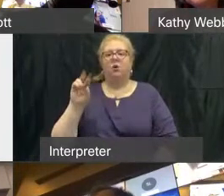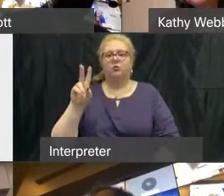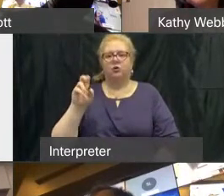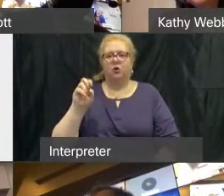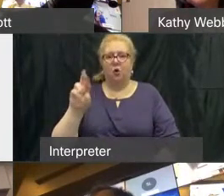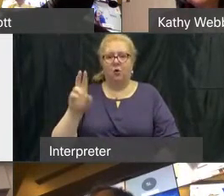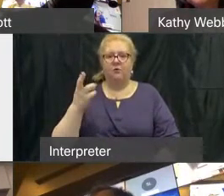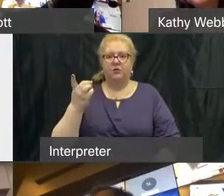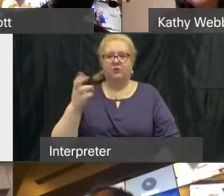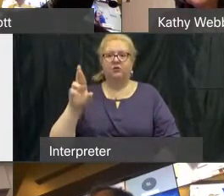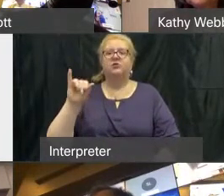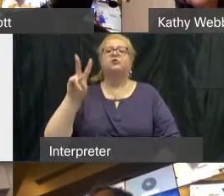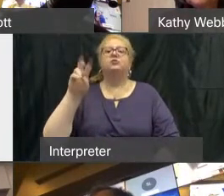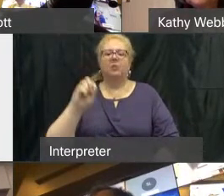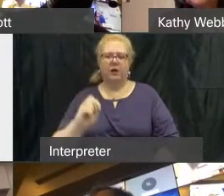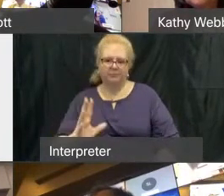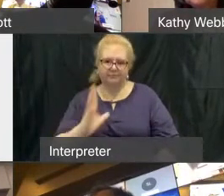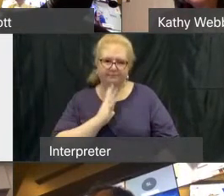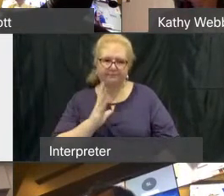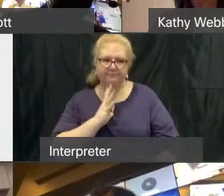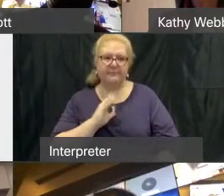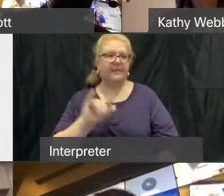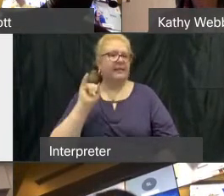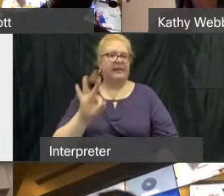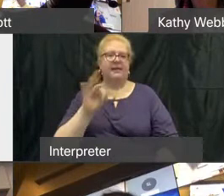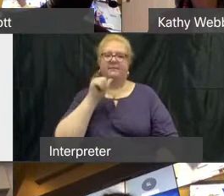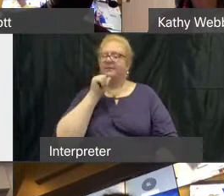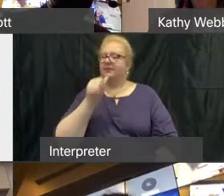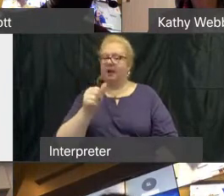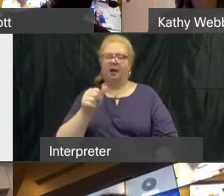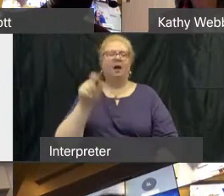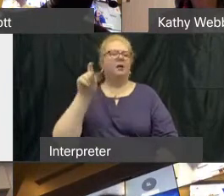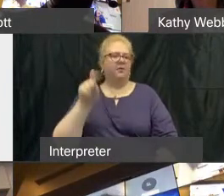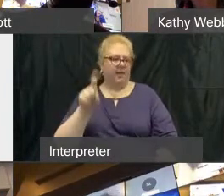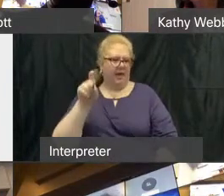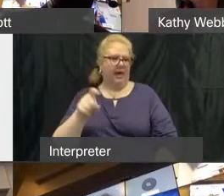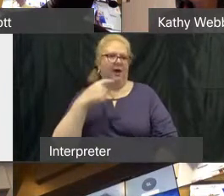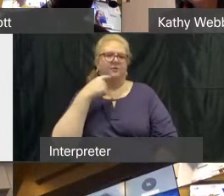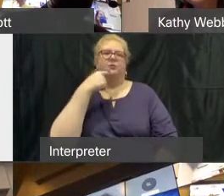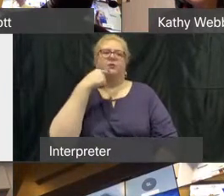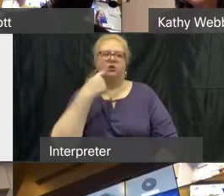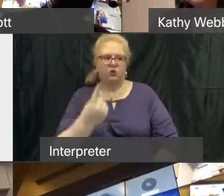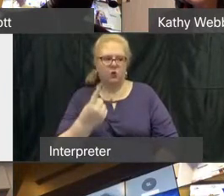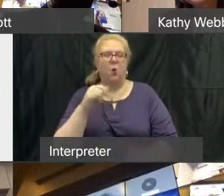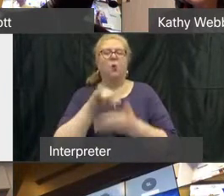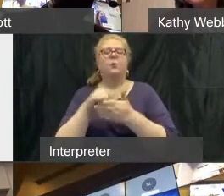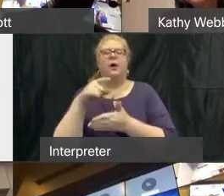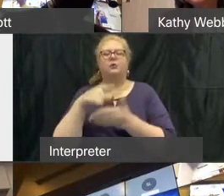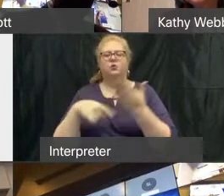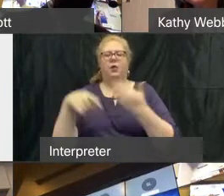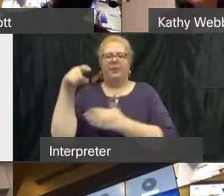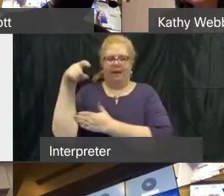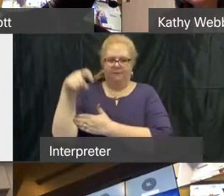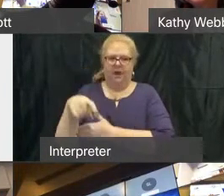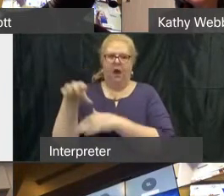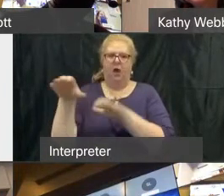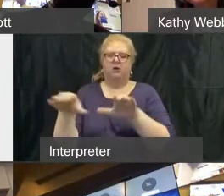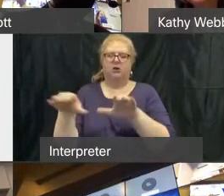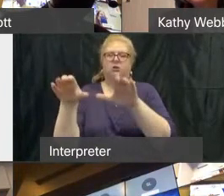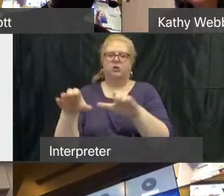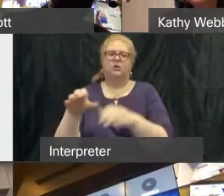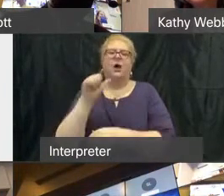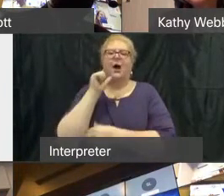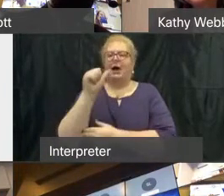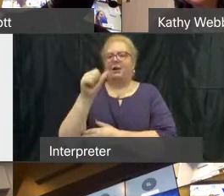not, then they need to be told that that's what they've got to do. I don't think they agree with that. The information